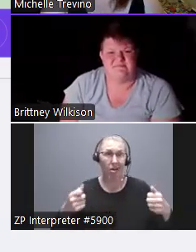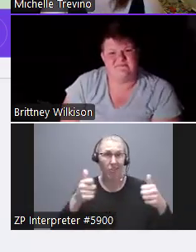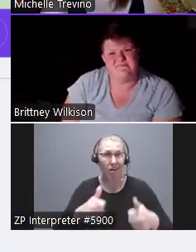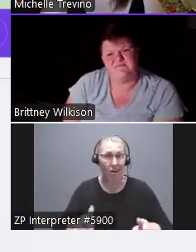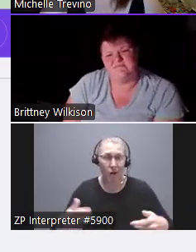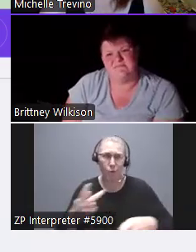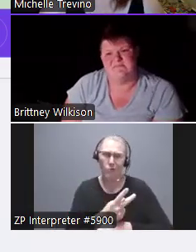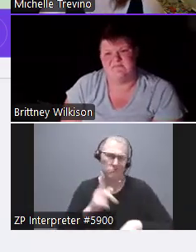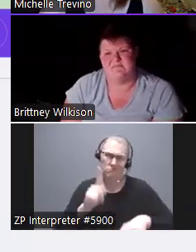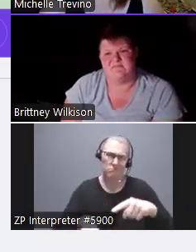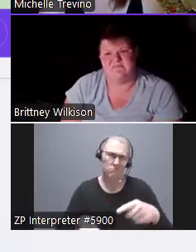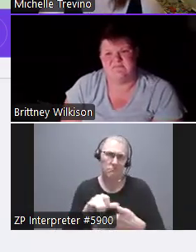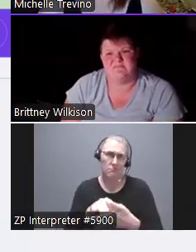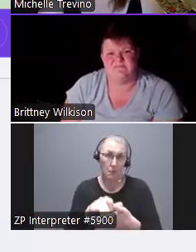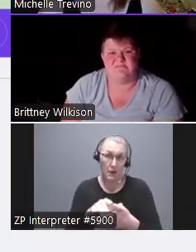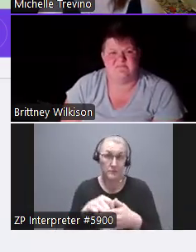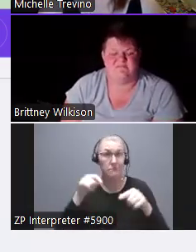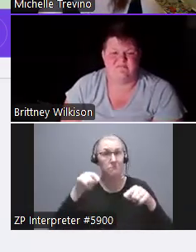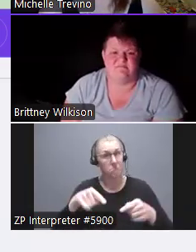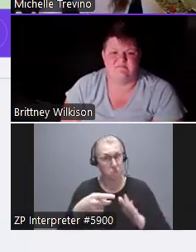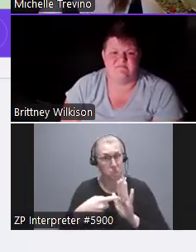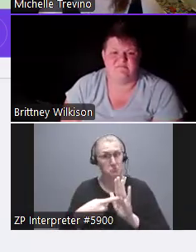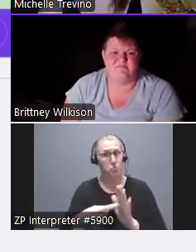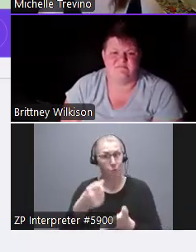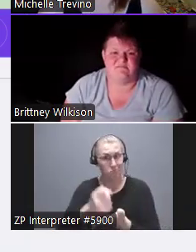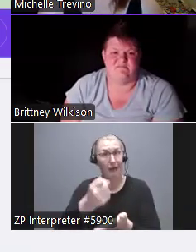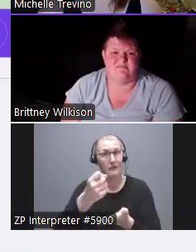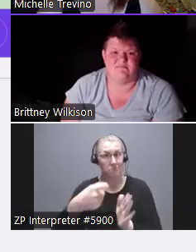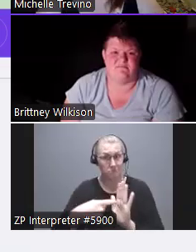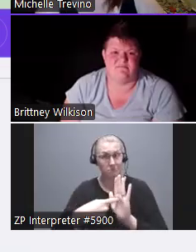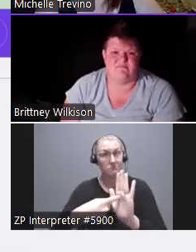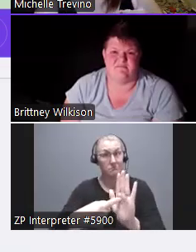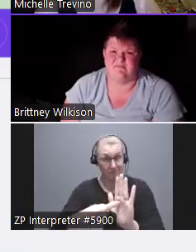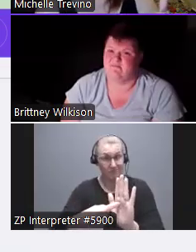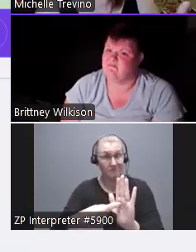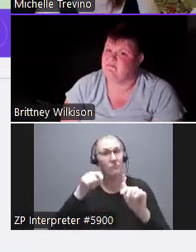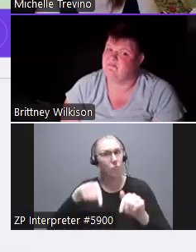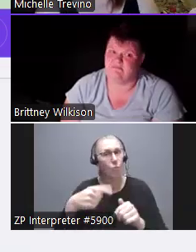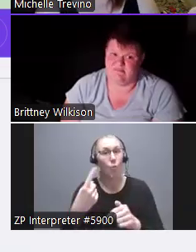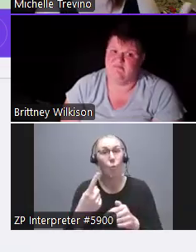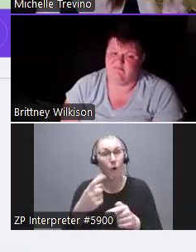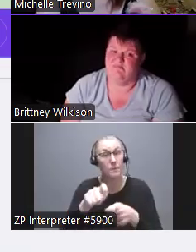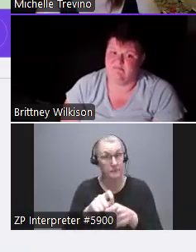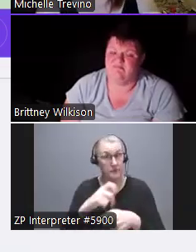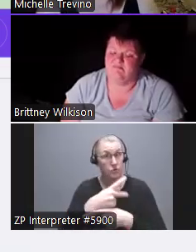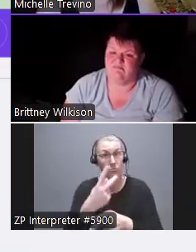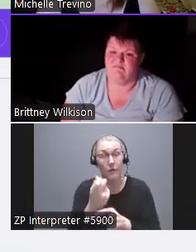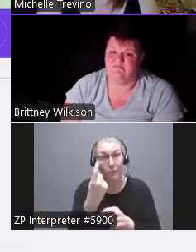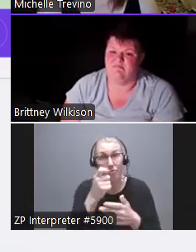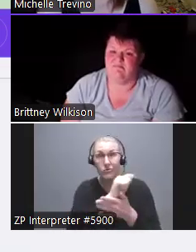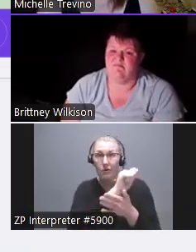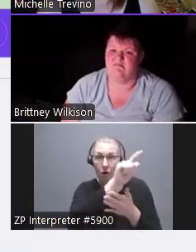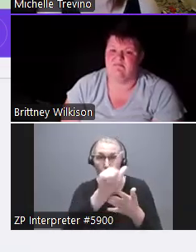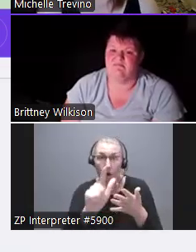So this is the patent, and this is for this one particular product, but all of them, all of the patents